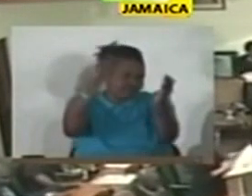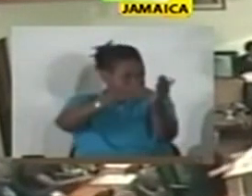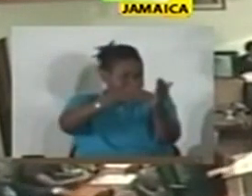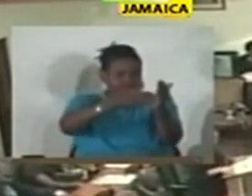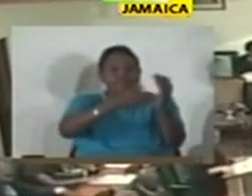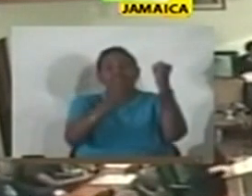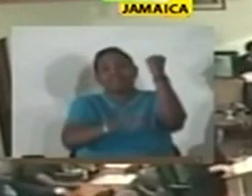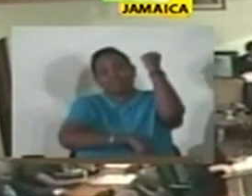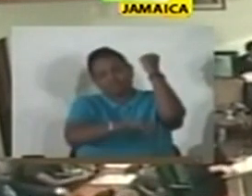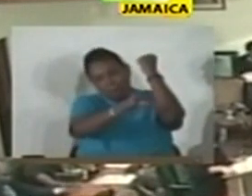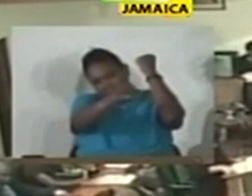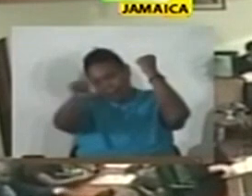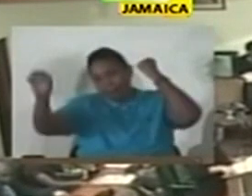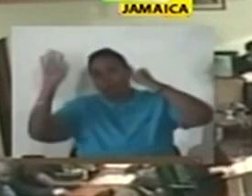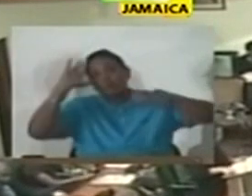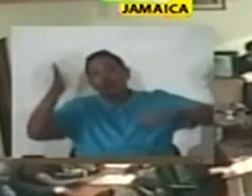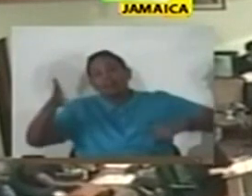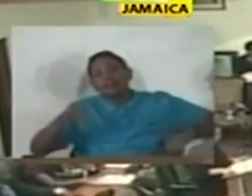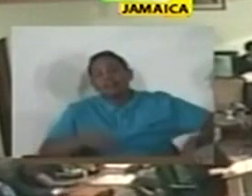consequences.